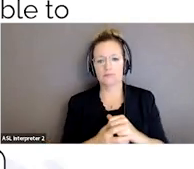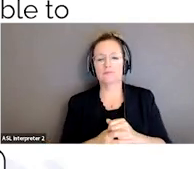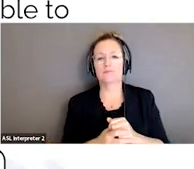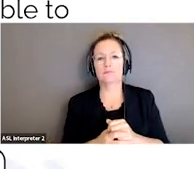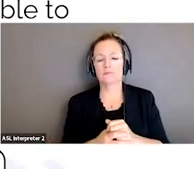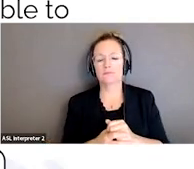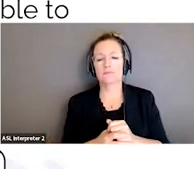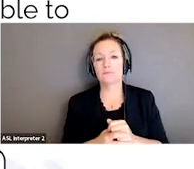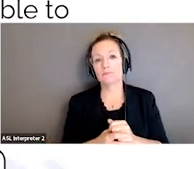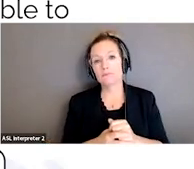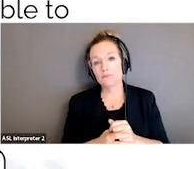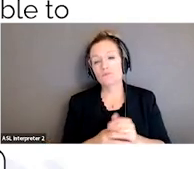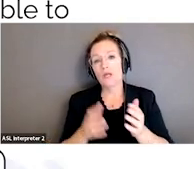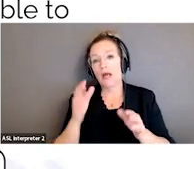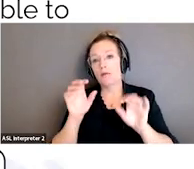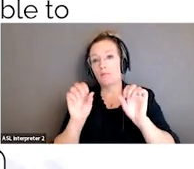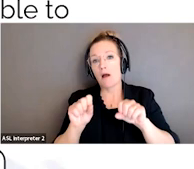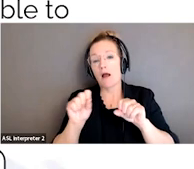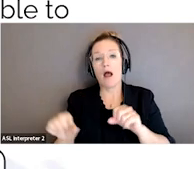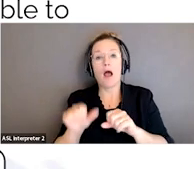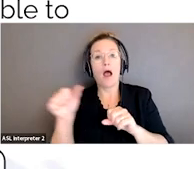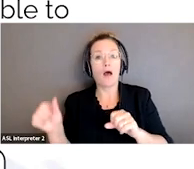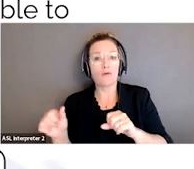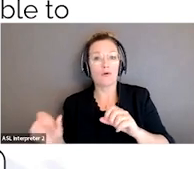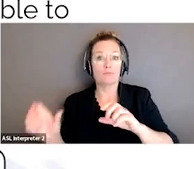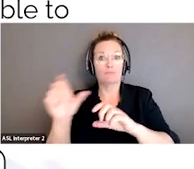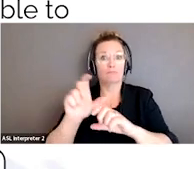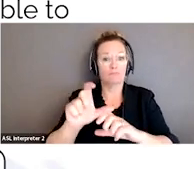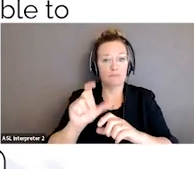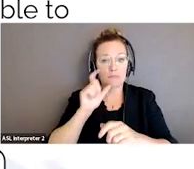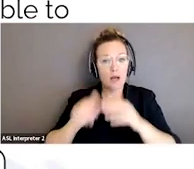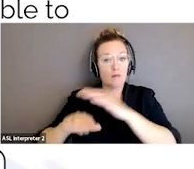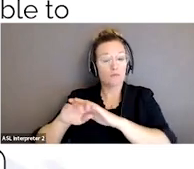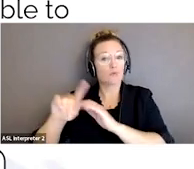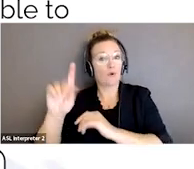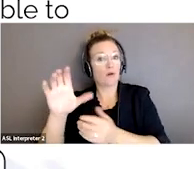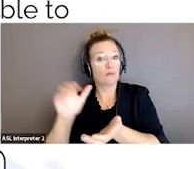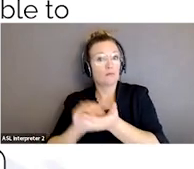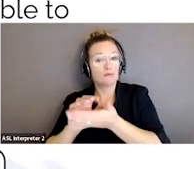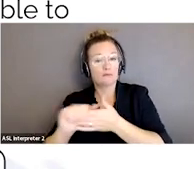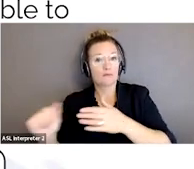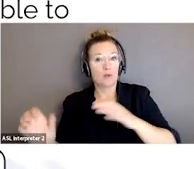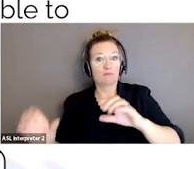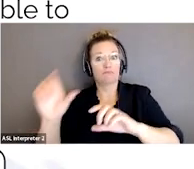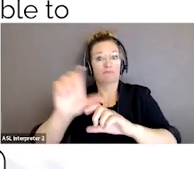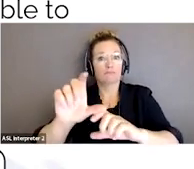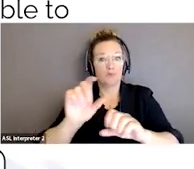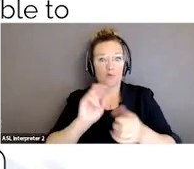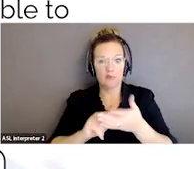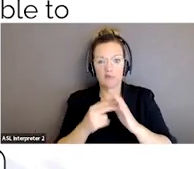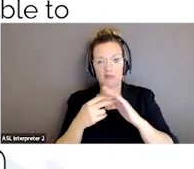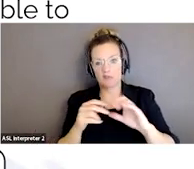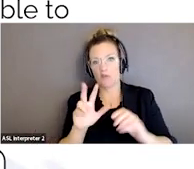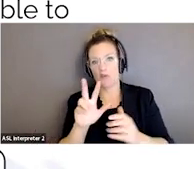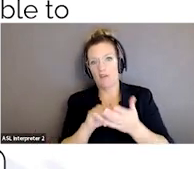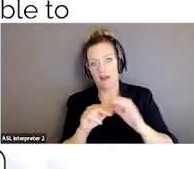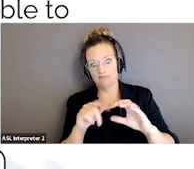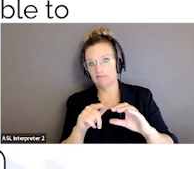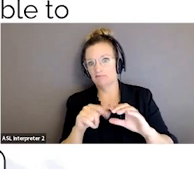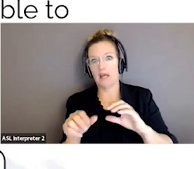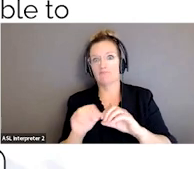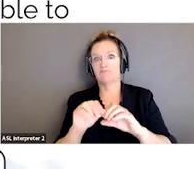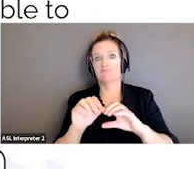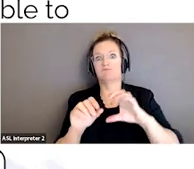likelihood of additional funding calls up to $100,000. So that $35,000 could be expanded. We also